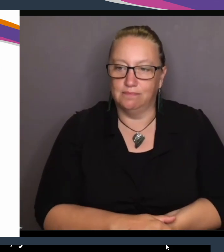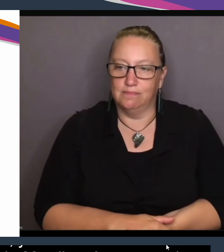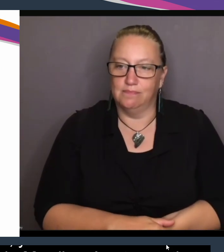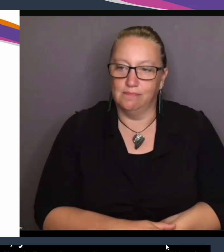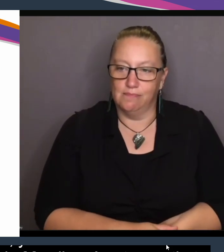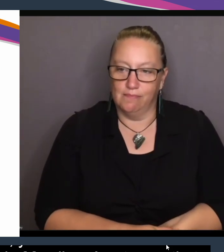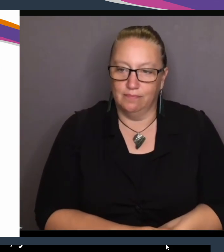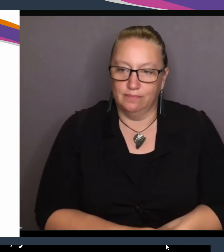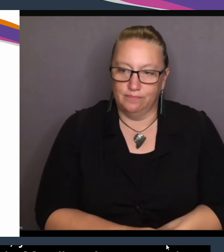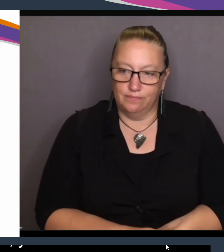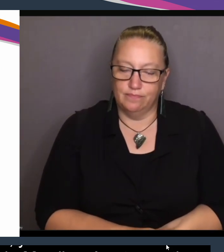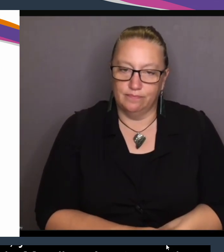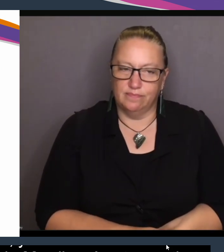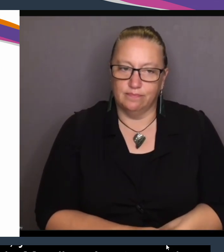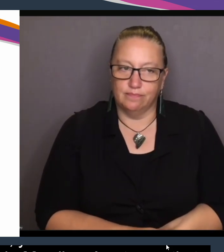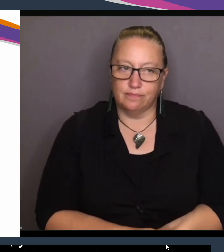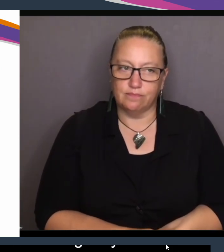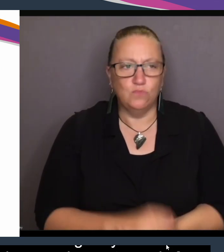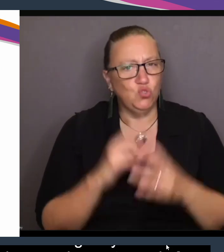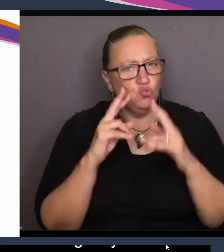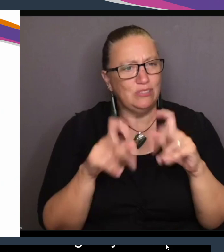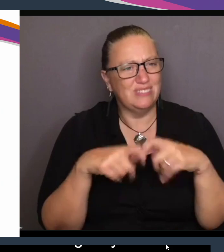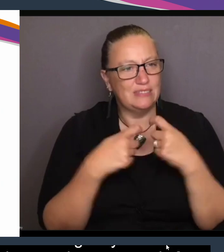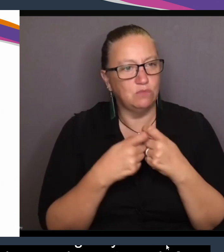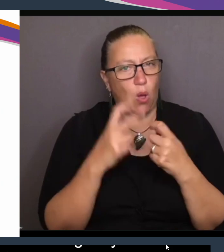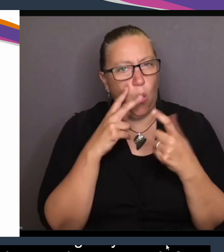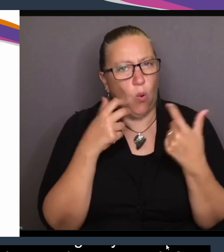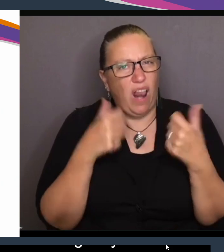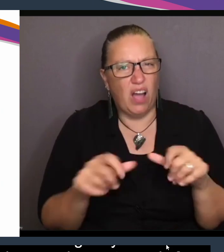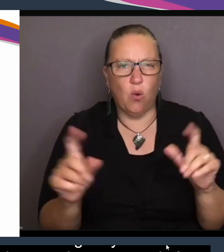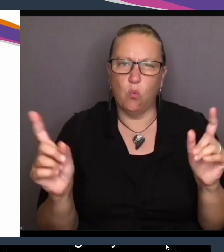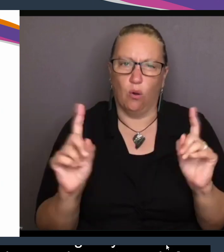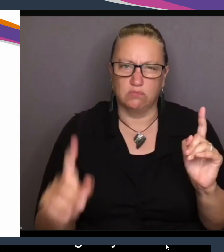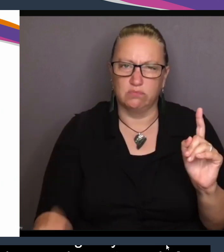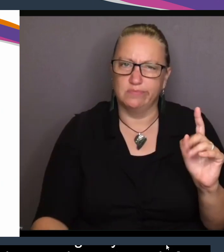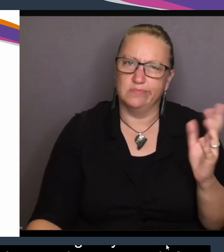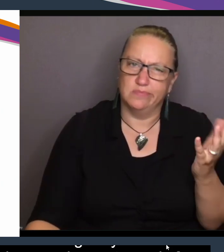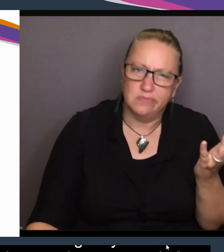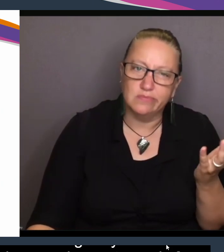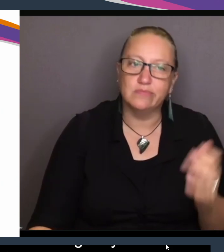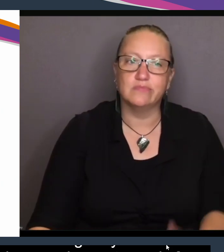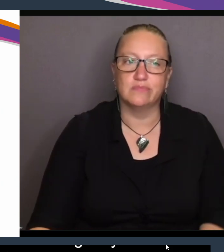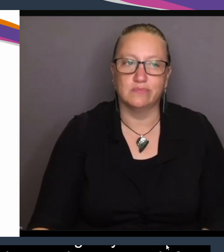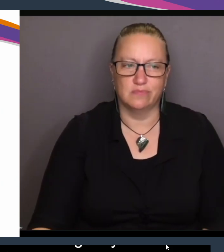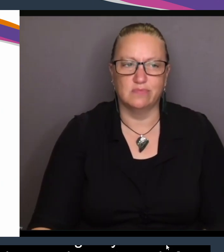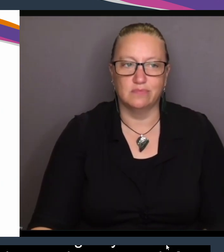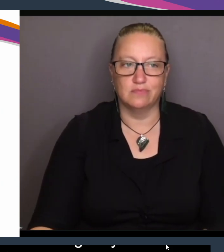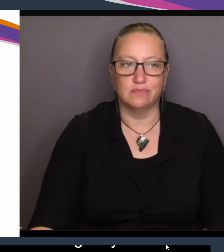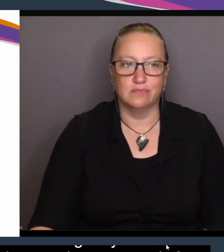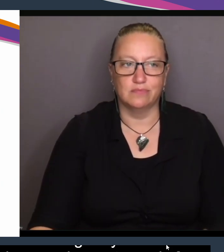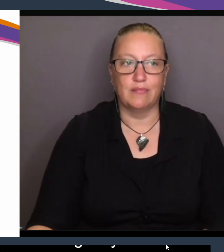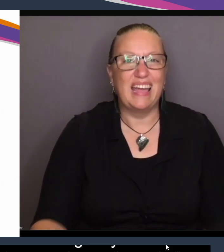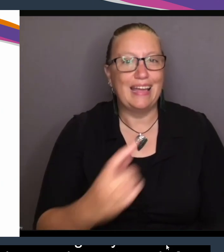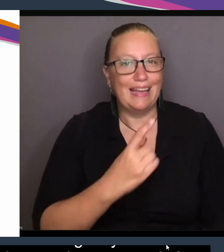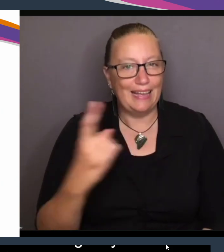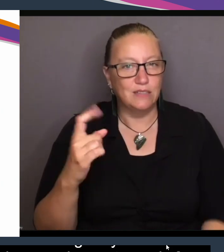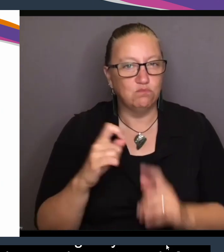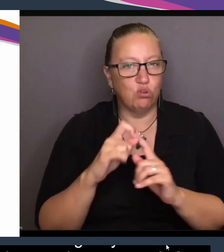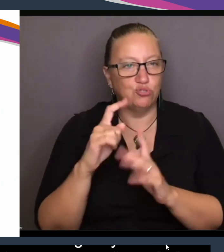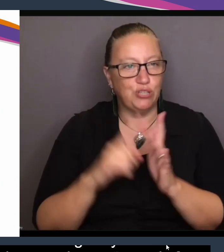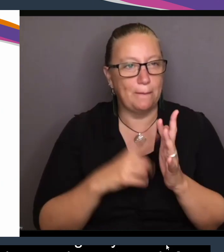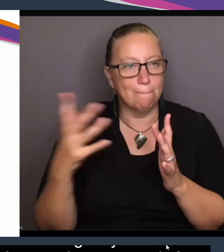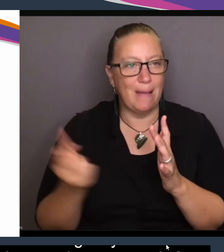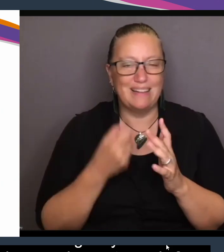So what do research teams look like technically? So each project must have an administrating